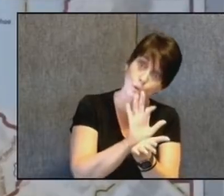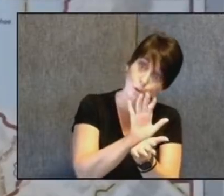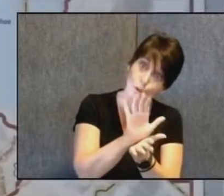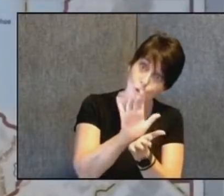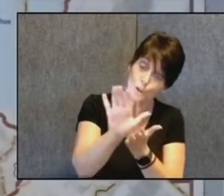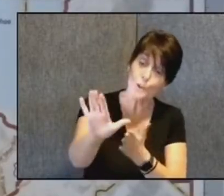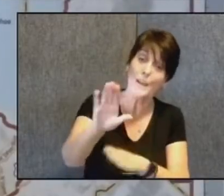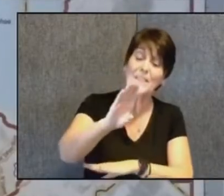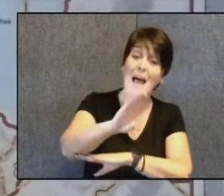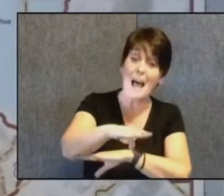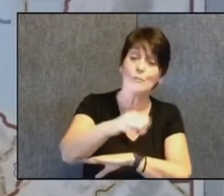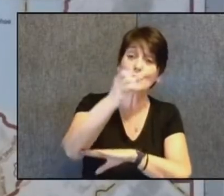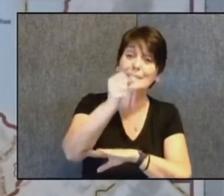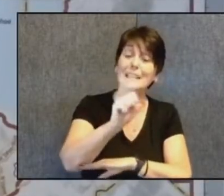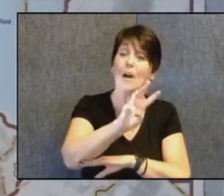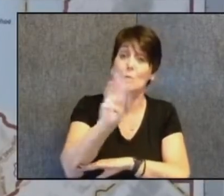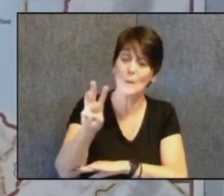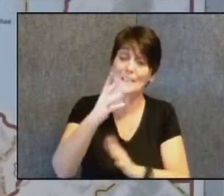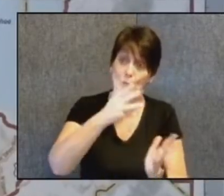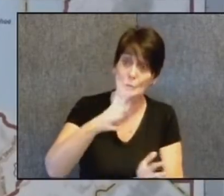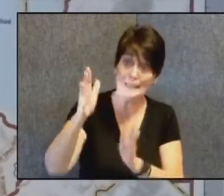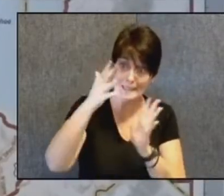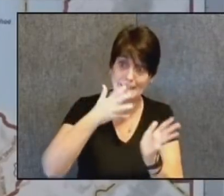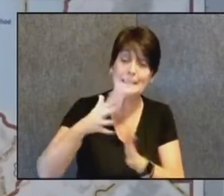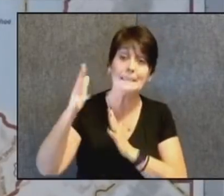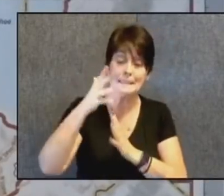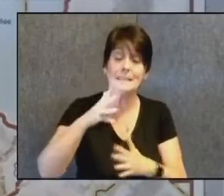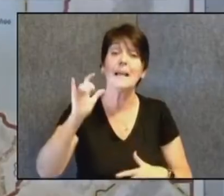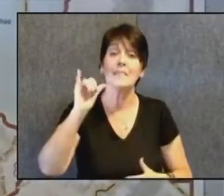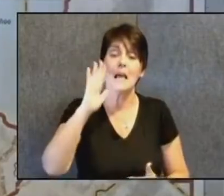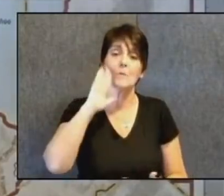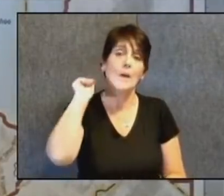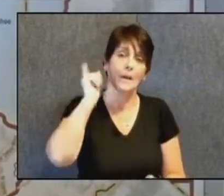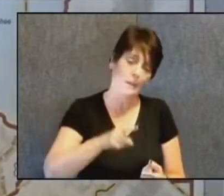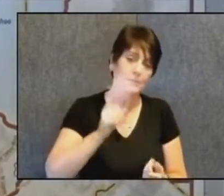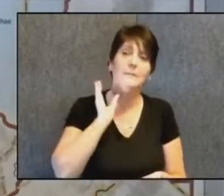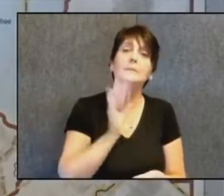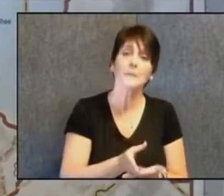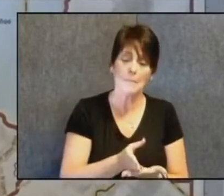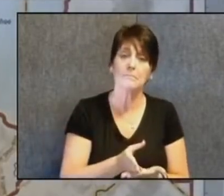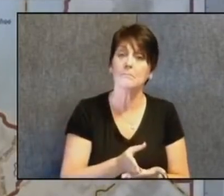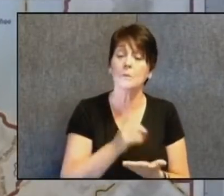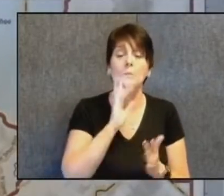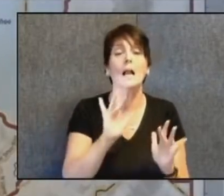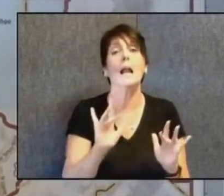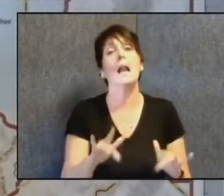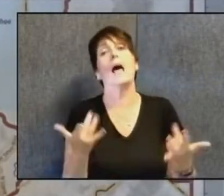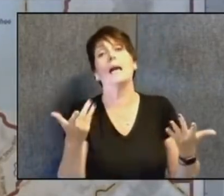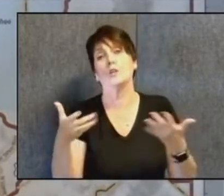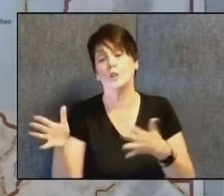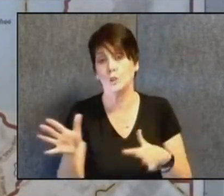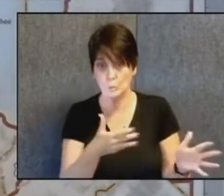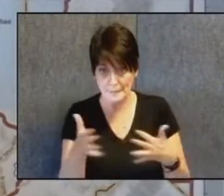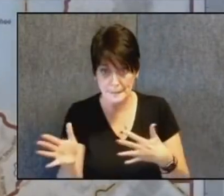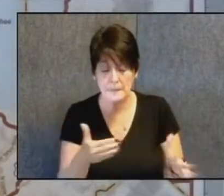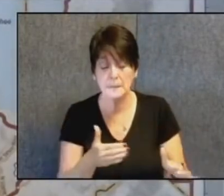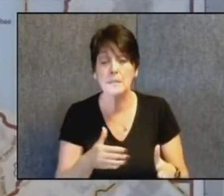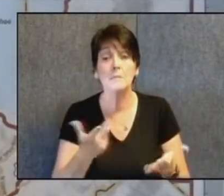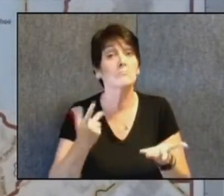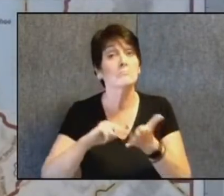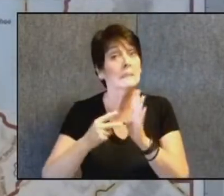the afternoon southwest and west winds is going to stop. We're going to have very light winds aloft.